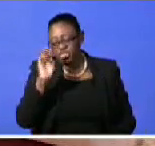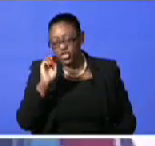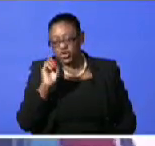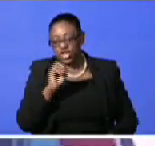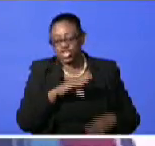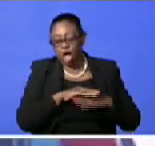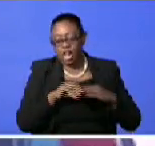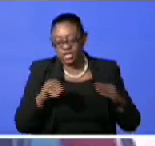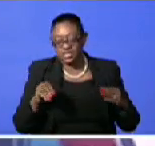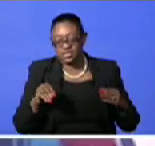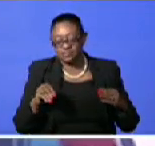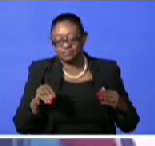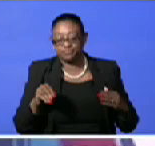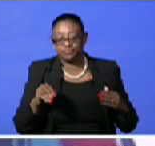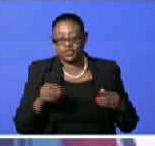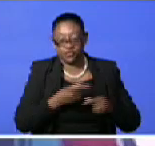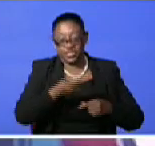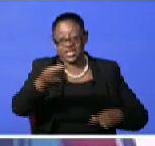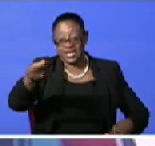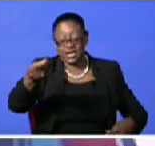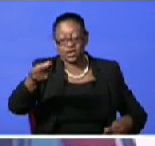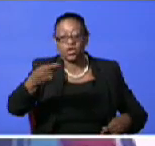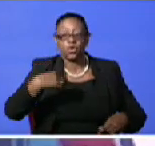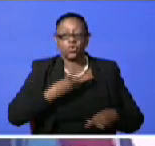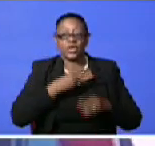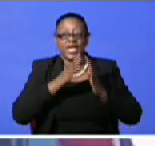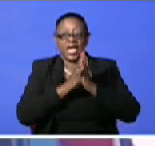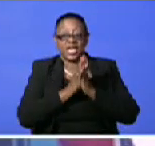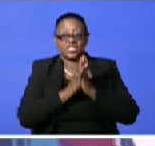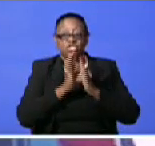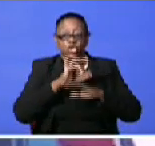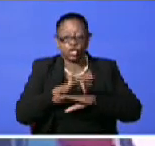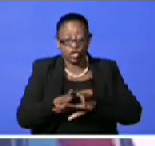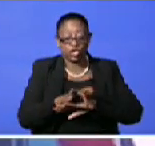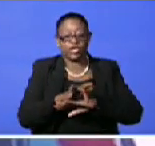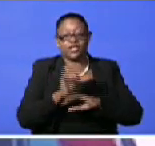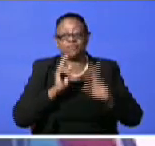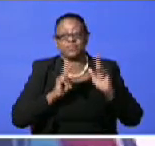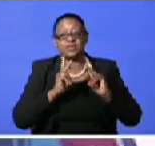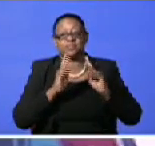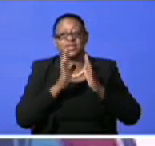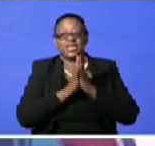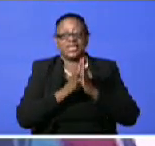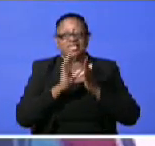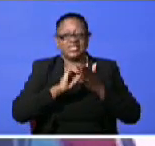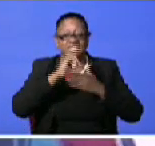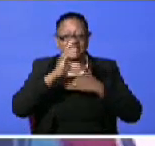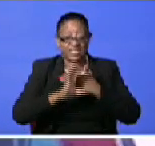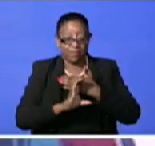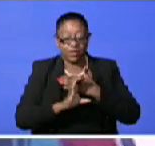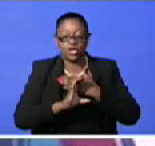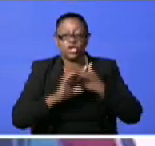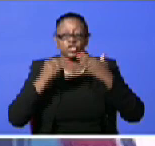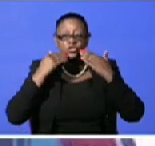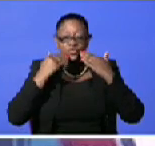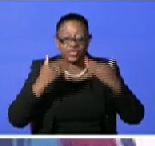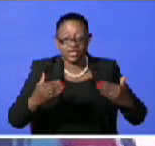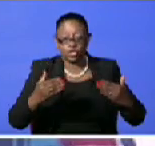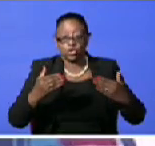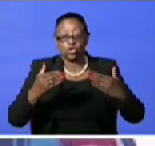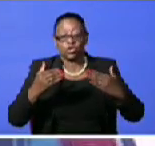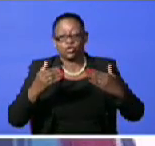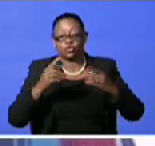point, we put out a plea in early December and we got a few responses. I want to say thank you